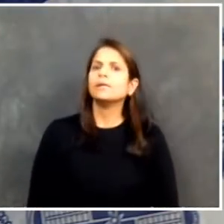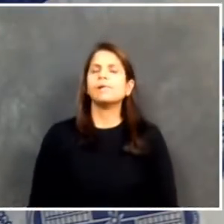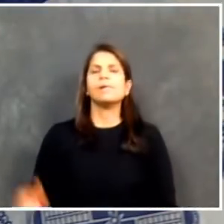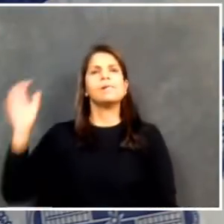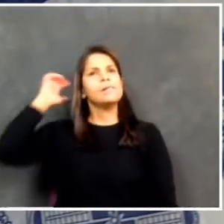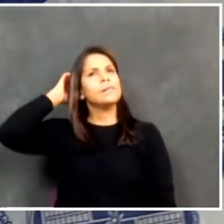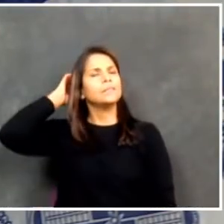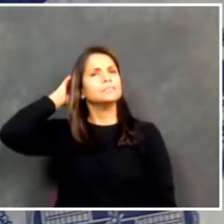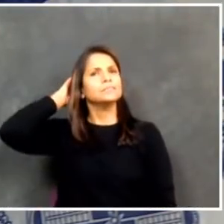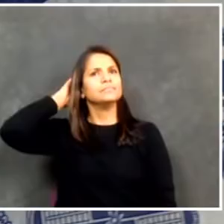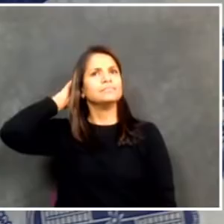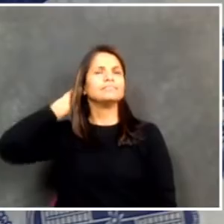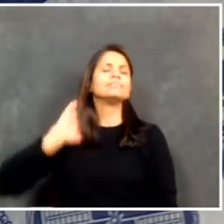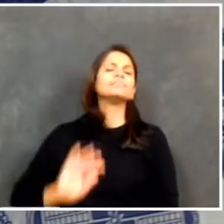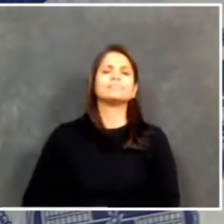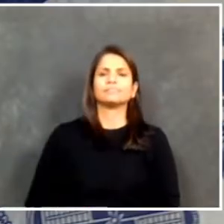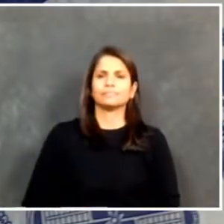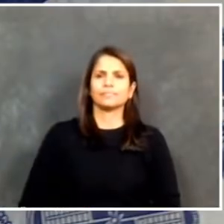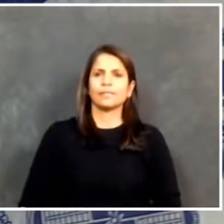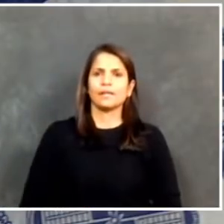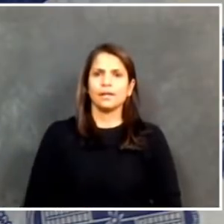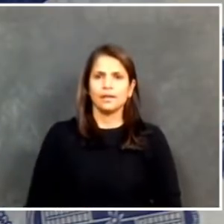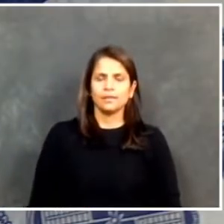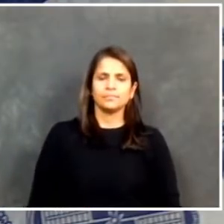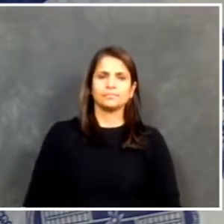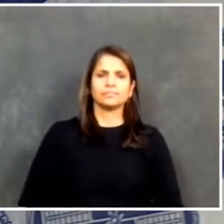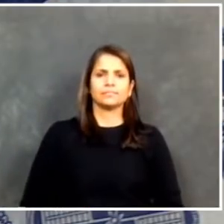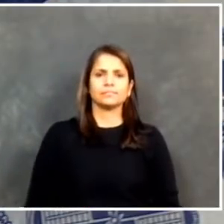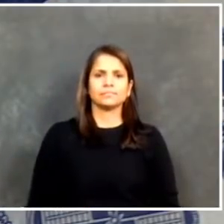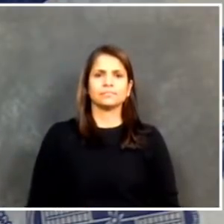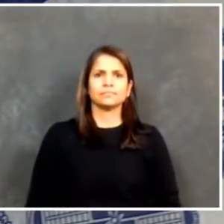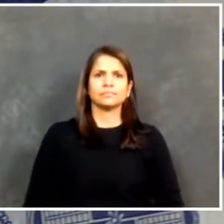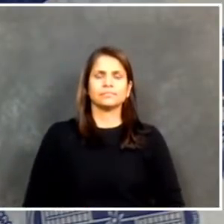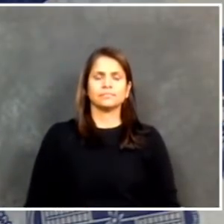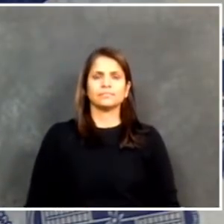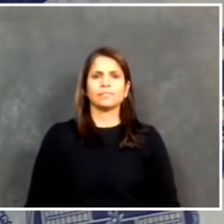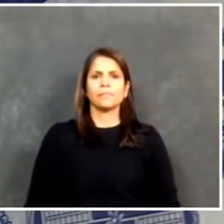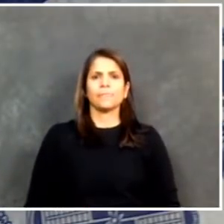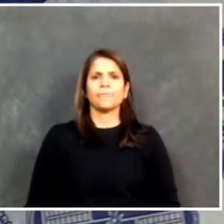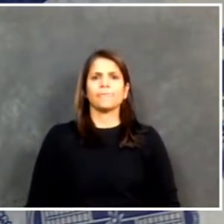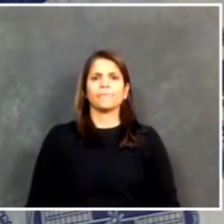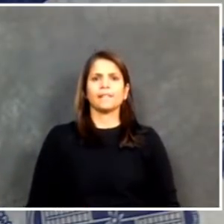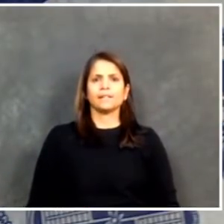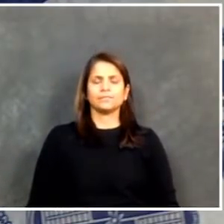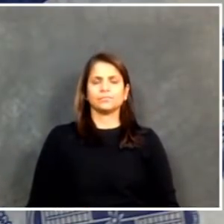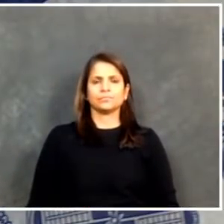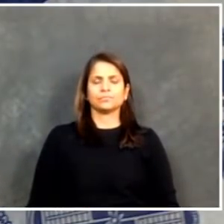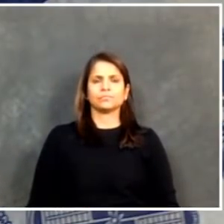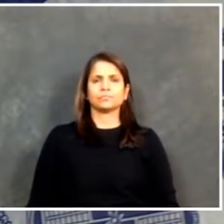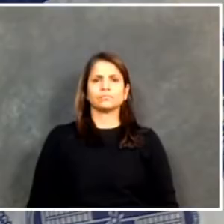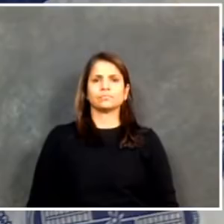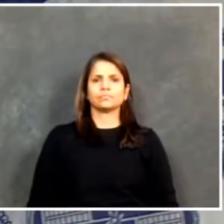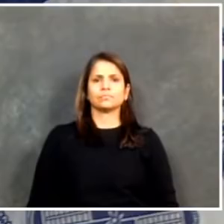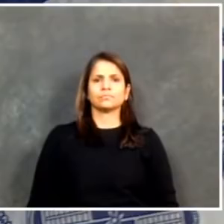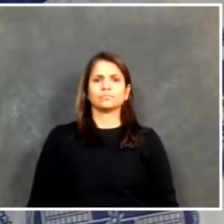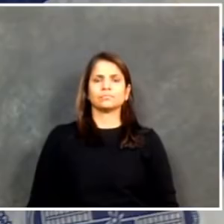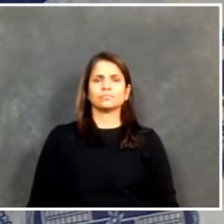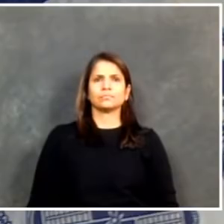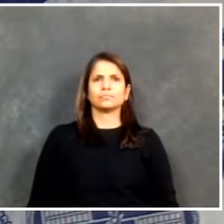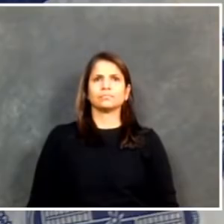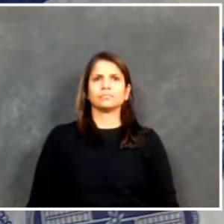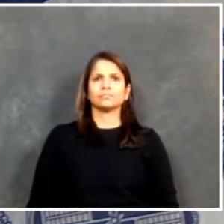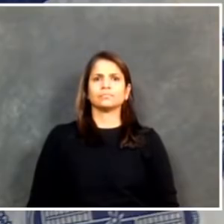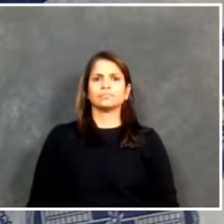de comer. Tenemos una misión simple. En la ciudad de Nueva York,